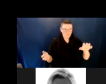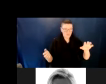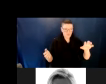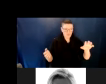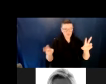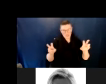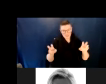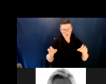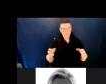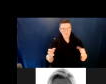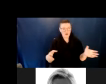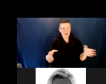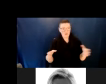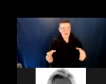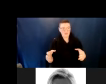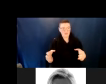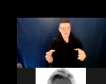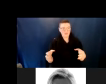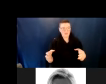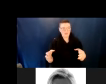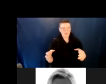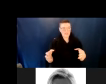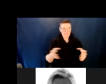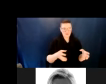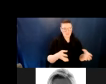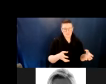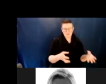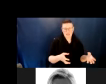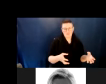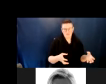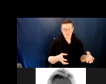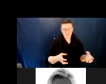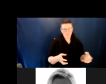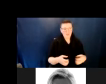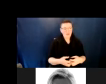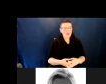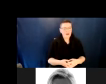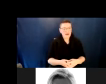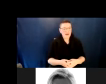sort of journey terms to talk about the experiences of life.